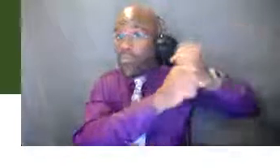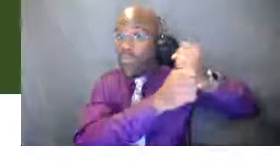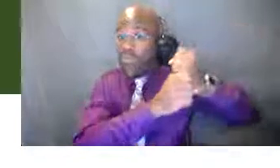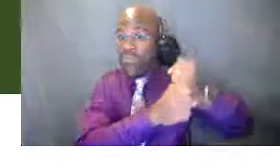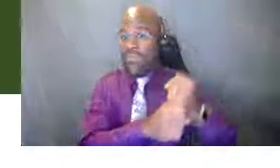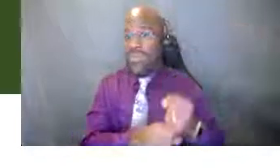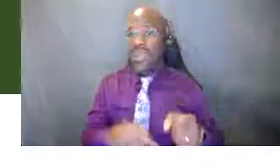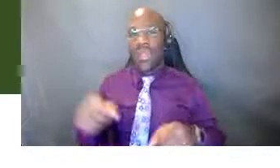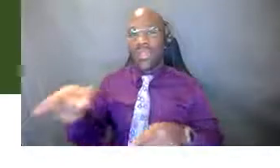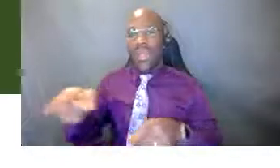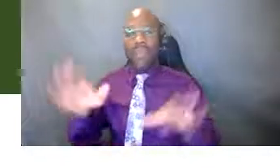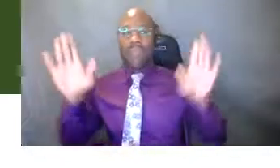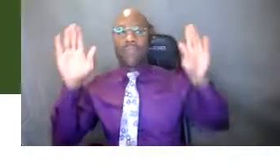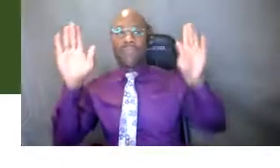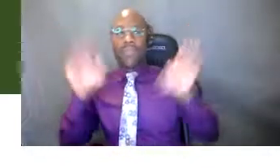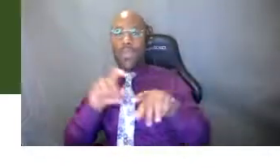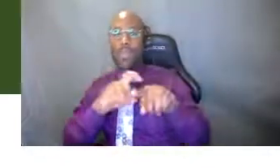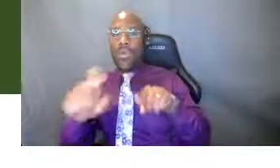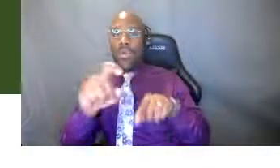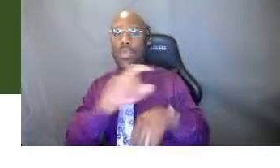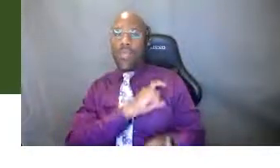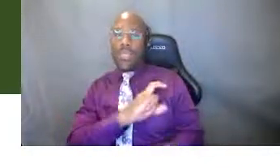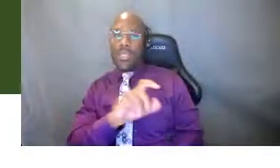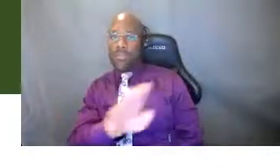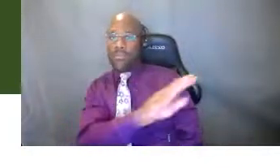weapon present, then mobile crisis